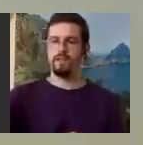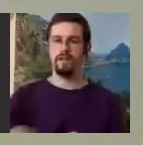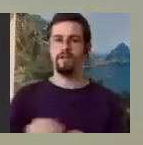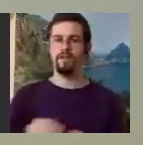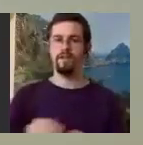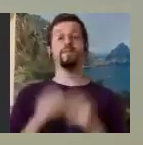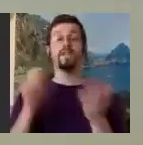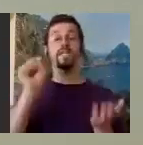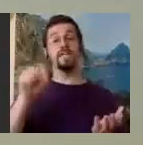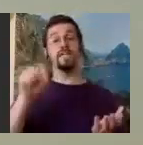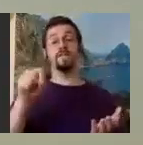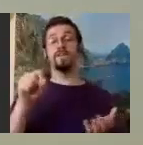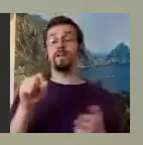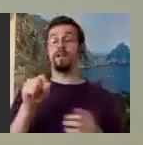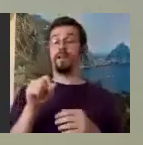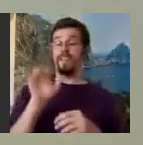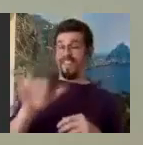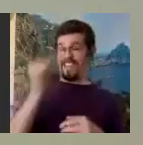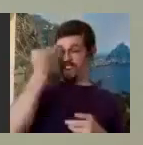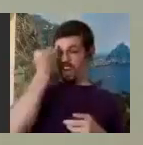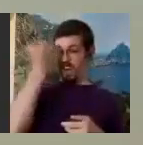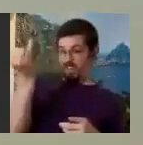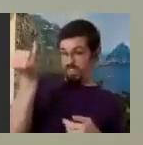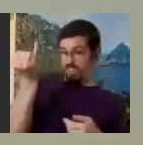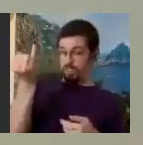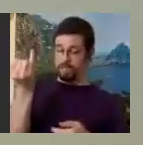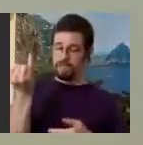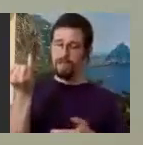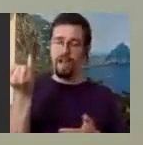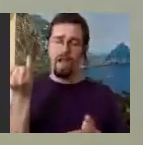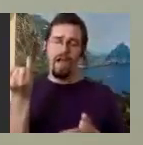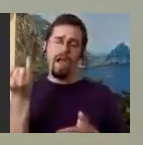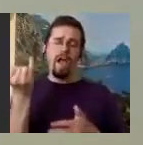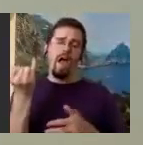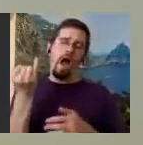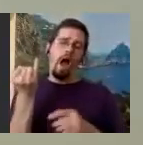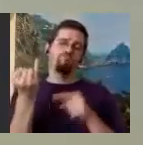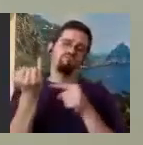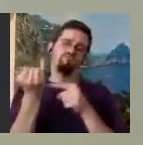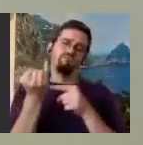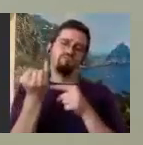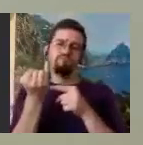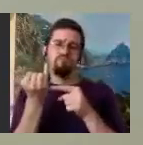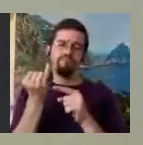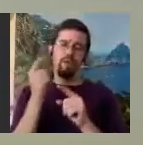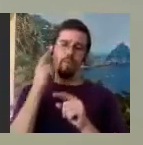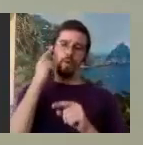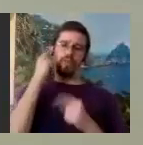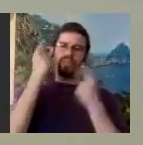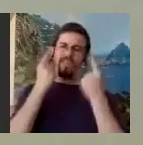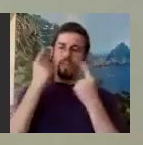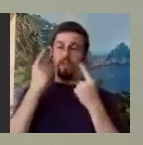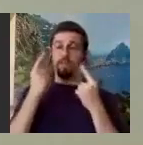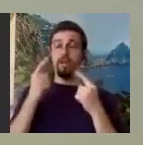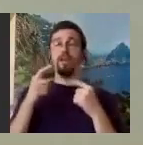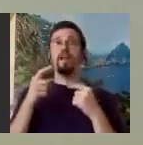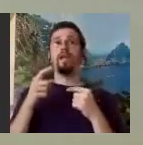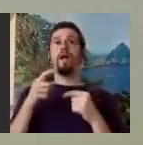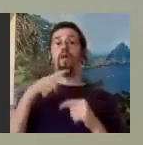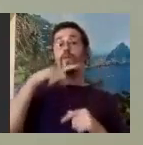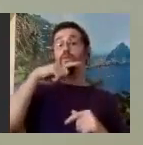able to have similar apps in other sign languages, don't you think? It's too bad we couldn't find a solution for that. Yes,